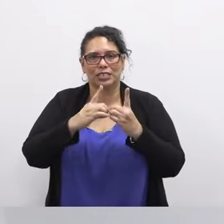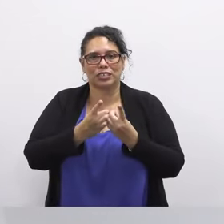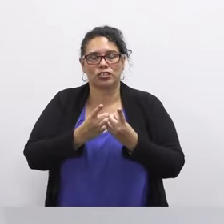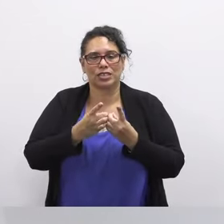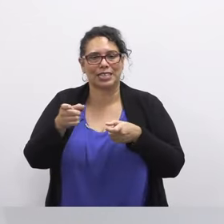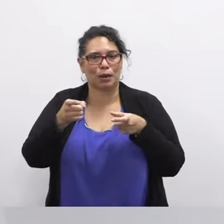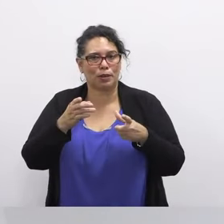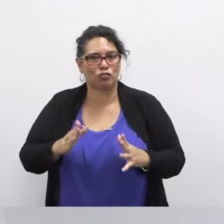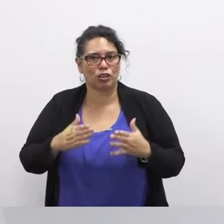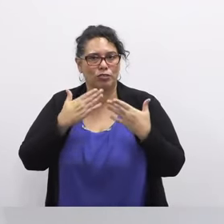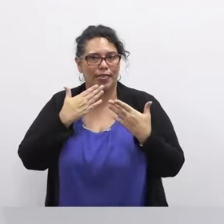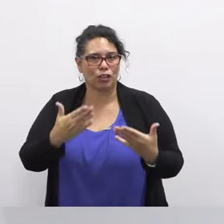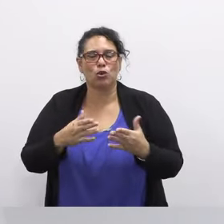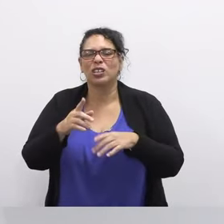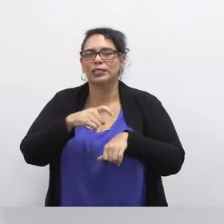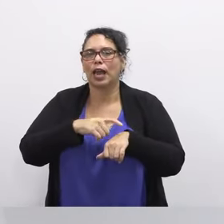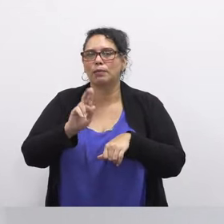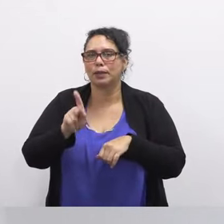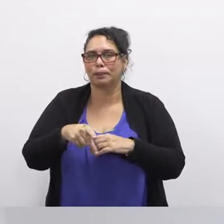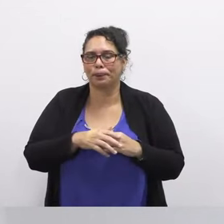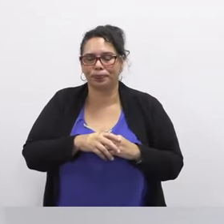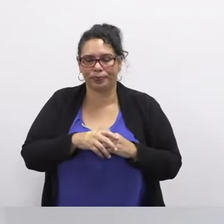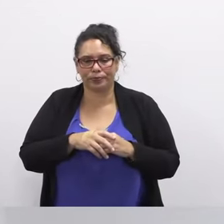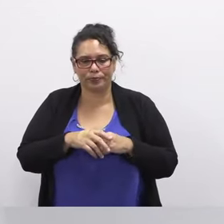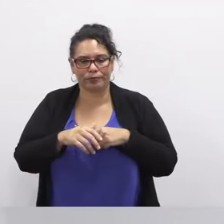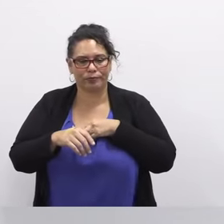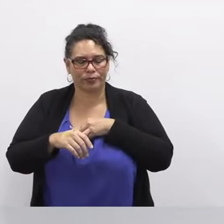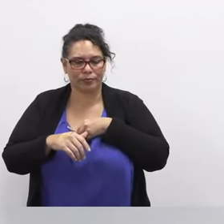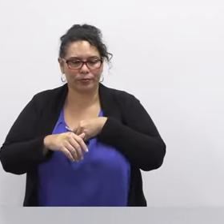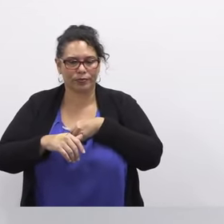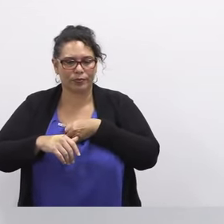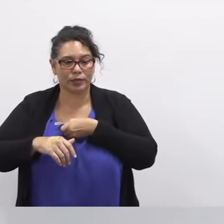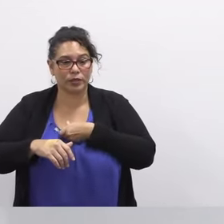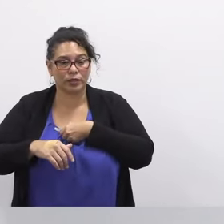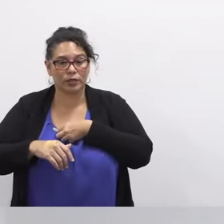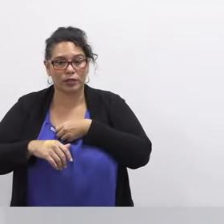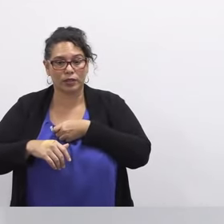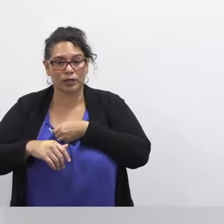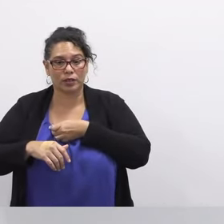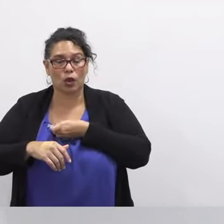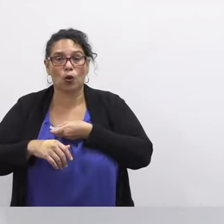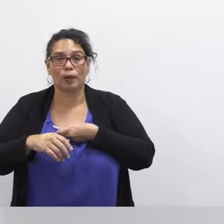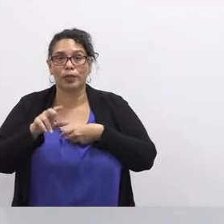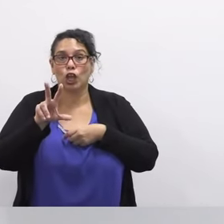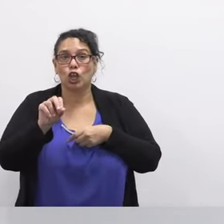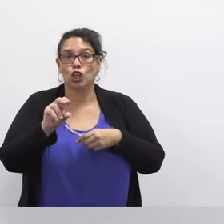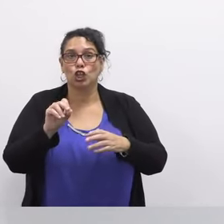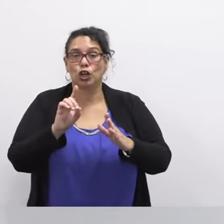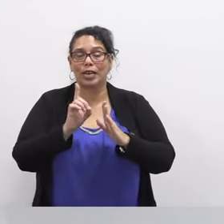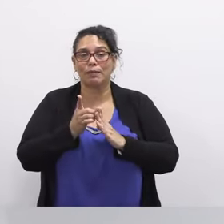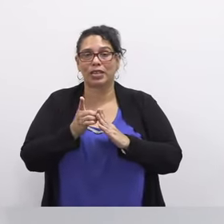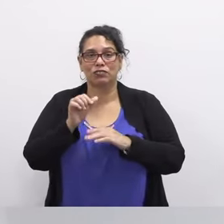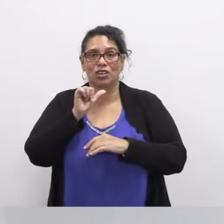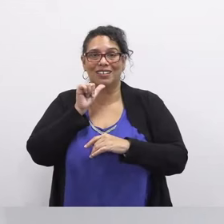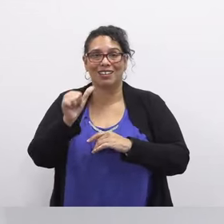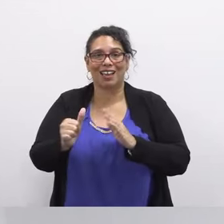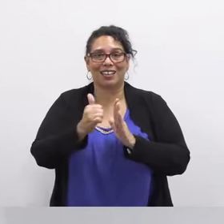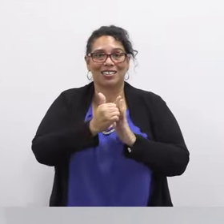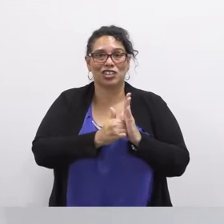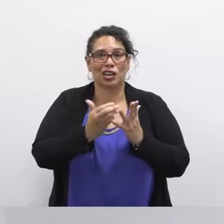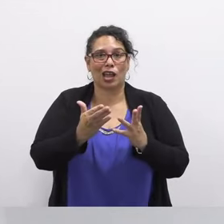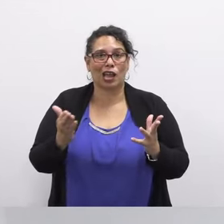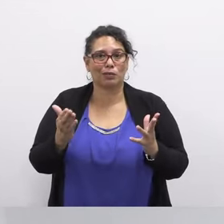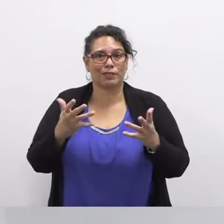You. Thank you. So colleagues, Leticia has informed me that our 30 minutes for non-agenda items are up.